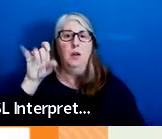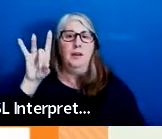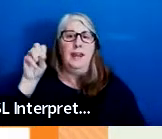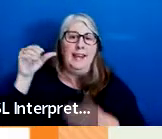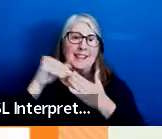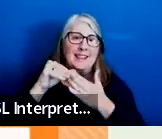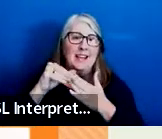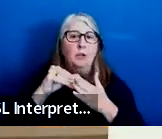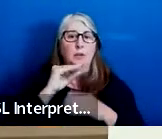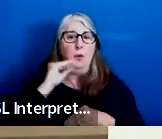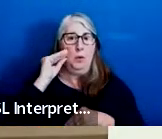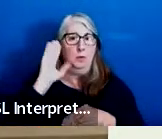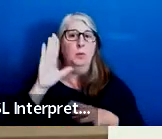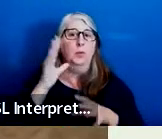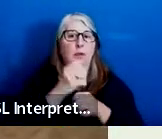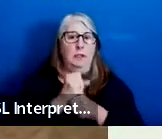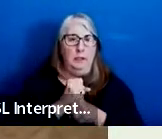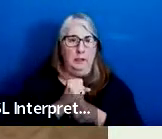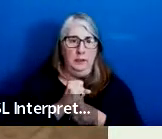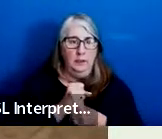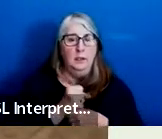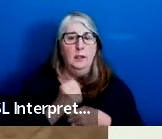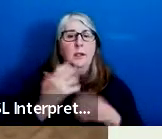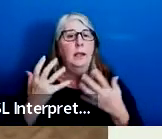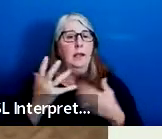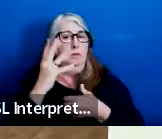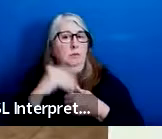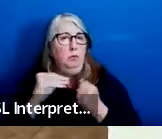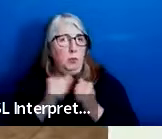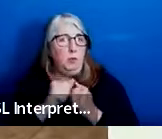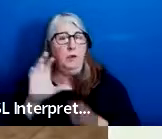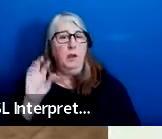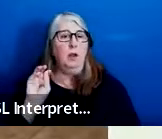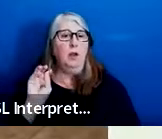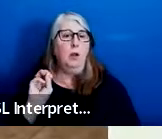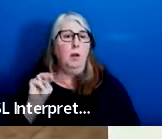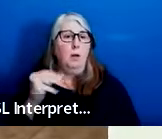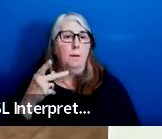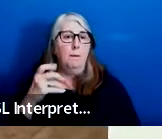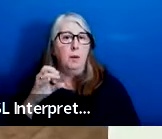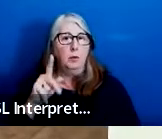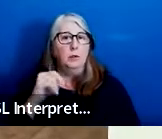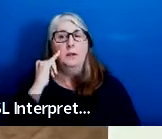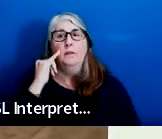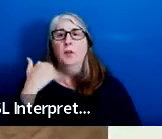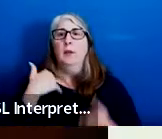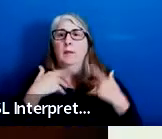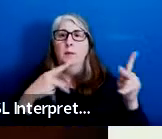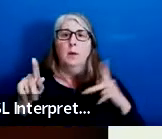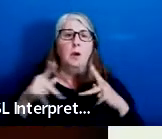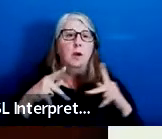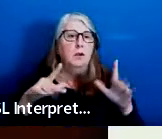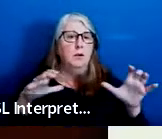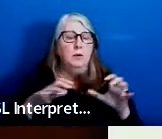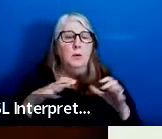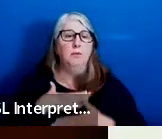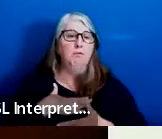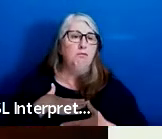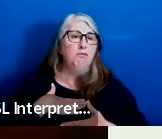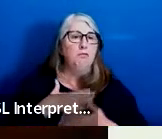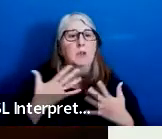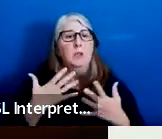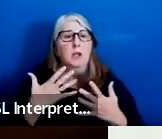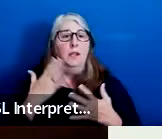will be part of the program. Okay. As part of composting, you can, if you're having a picnic, if you're having a party where you want to use disposable items, you can actually